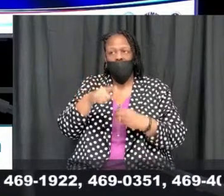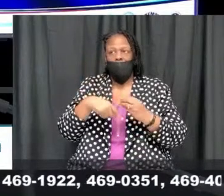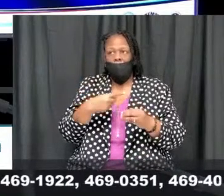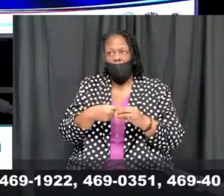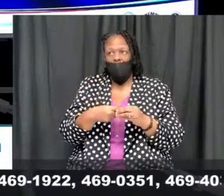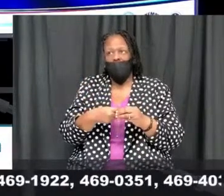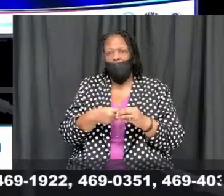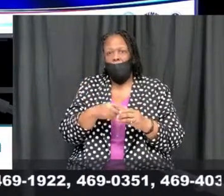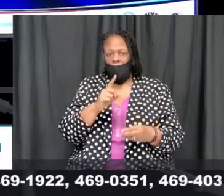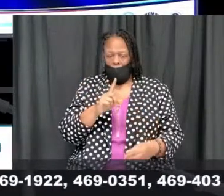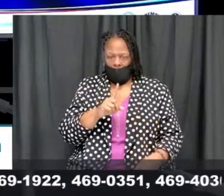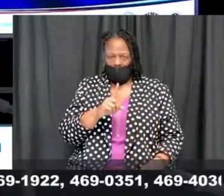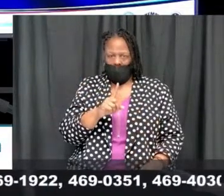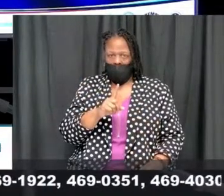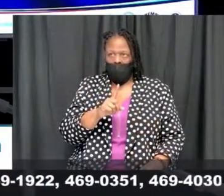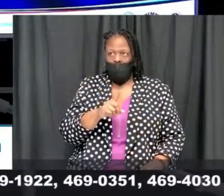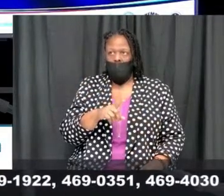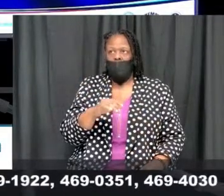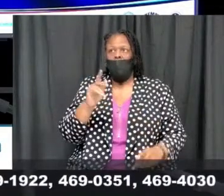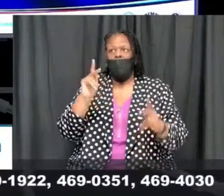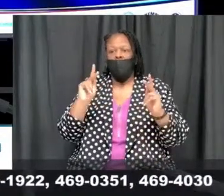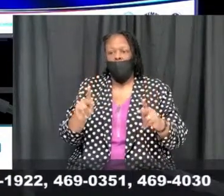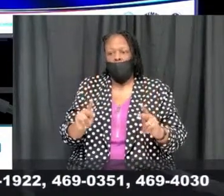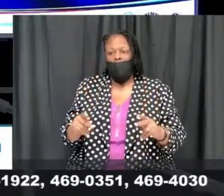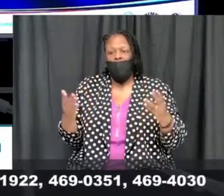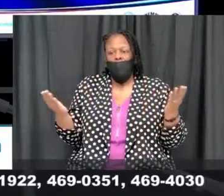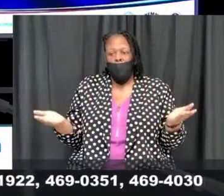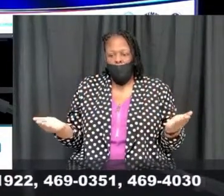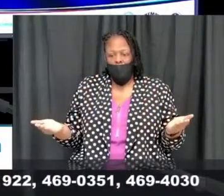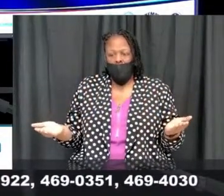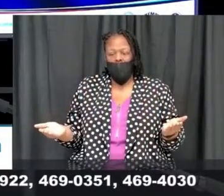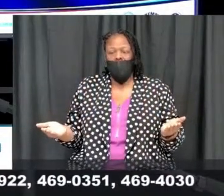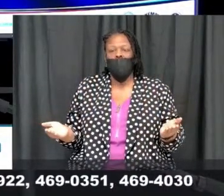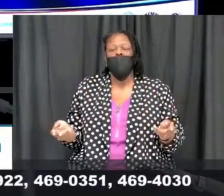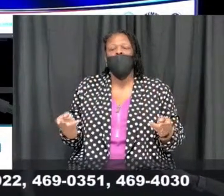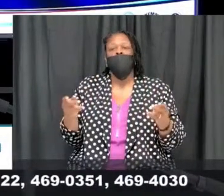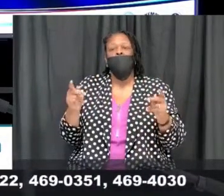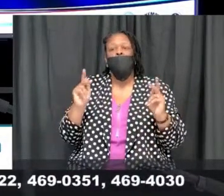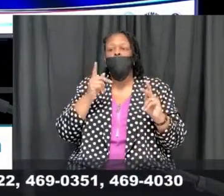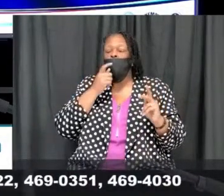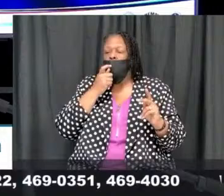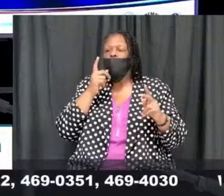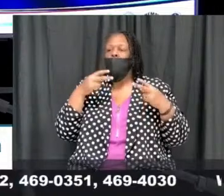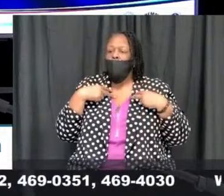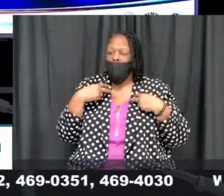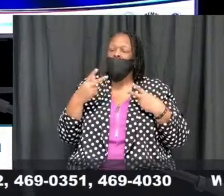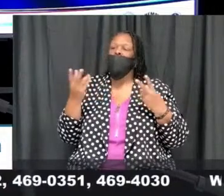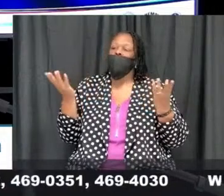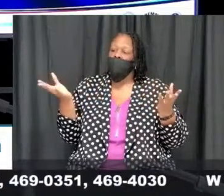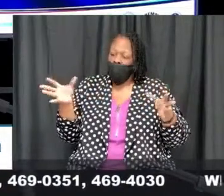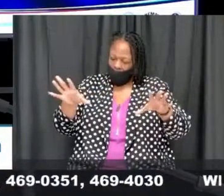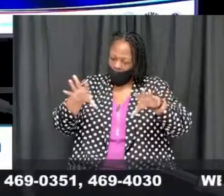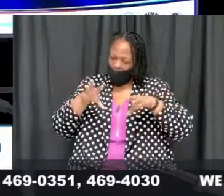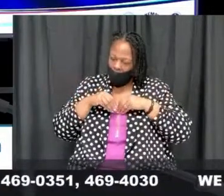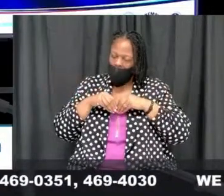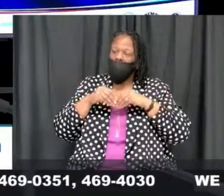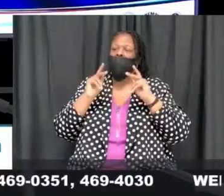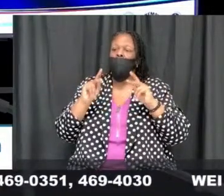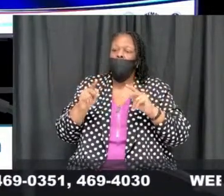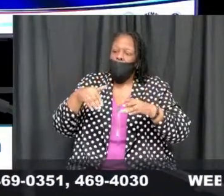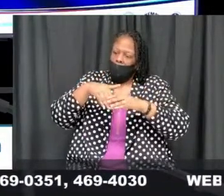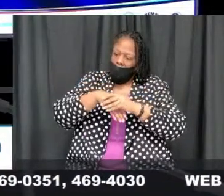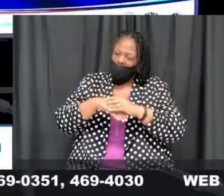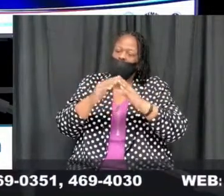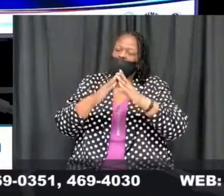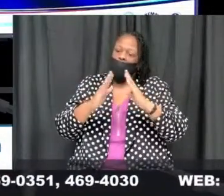One is our citizens and residents, our hospitable citizens and residents, who may want to accept them into their